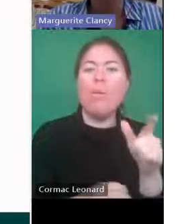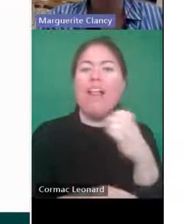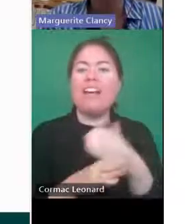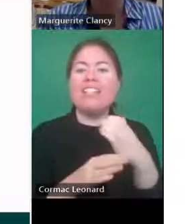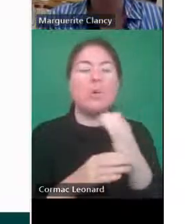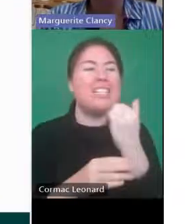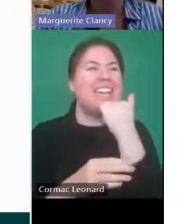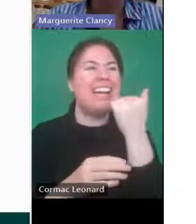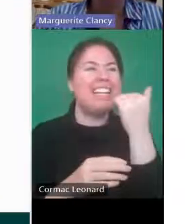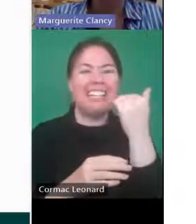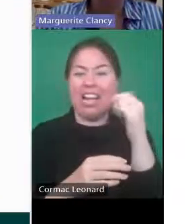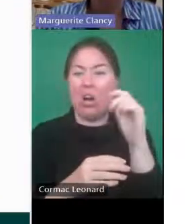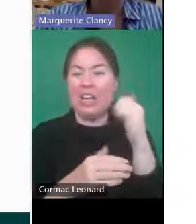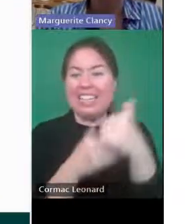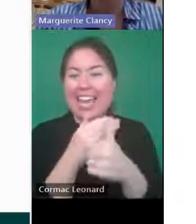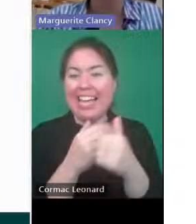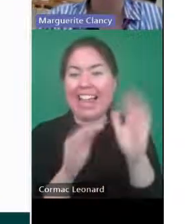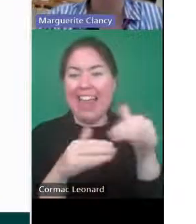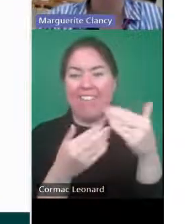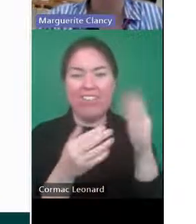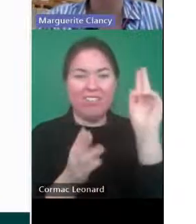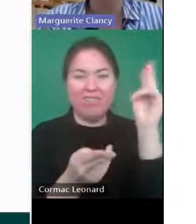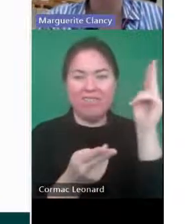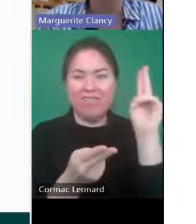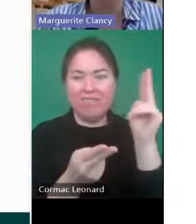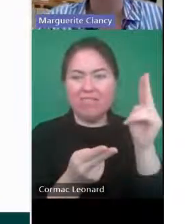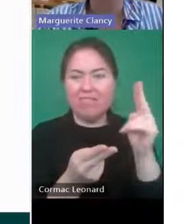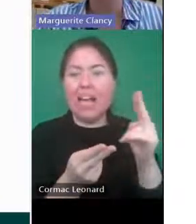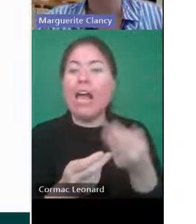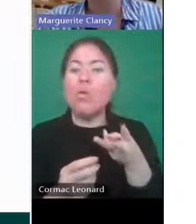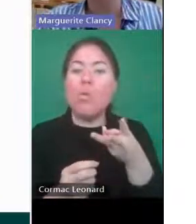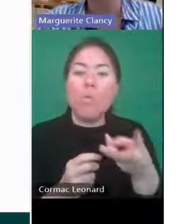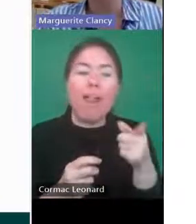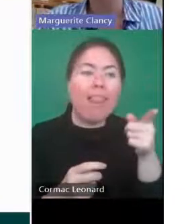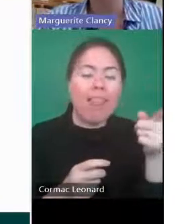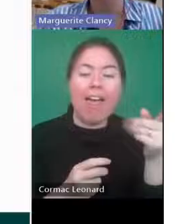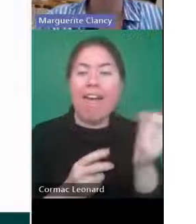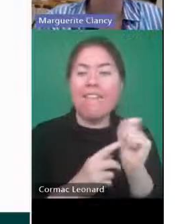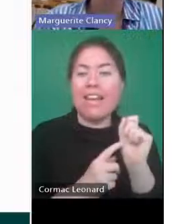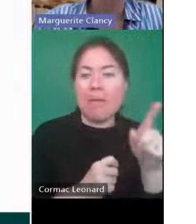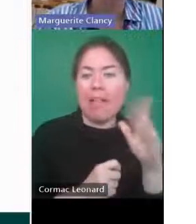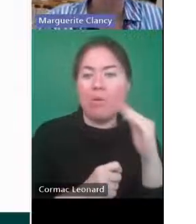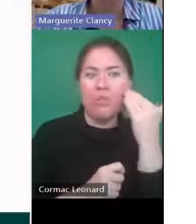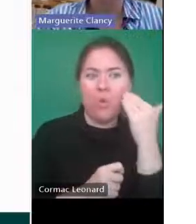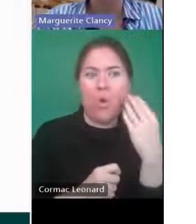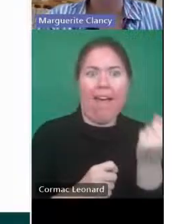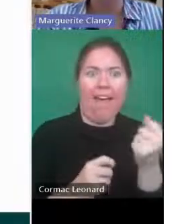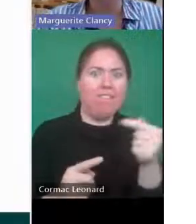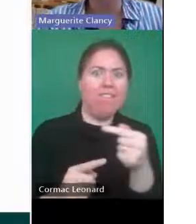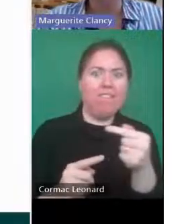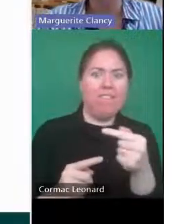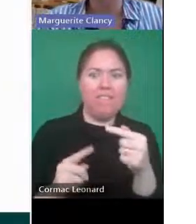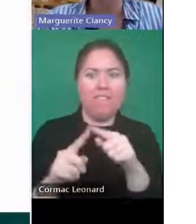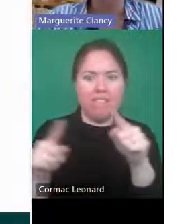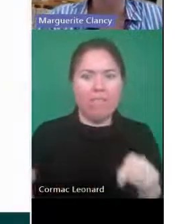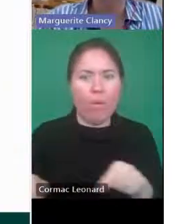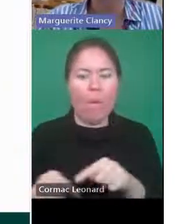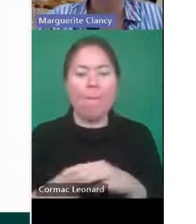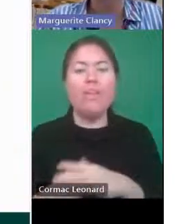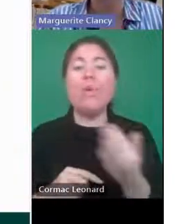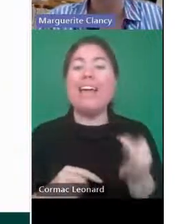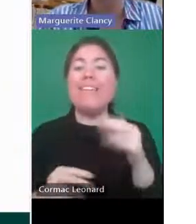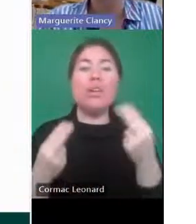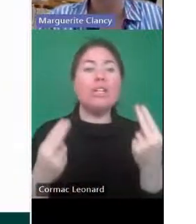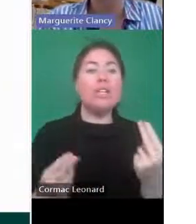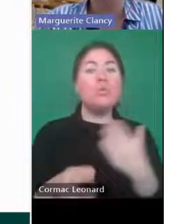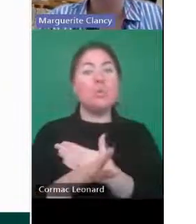down. You also will receive an email to say that you have something within the saved forms. So that might be if you need to start a form and then you need to